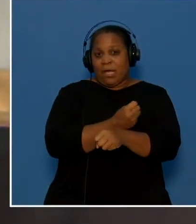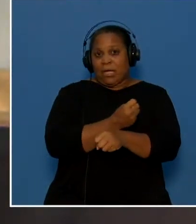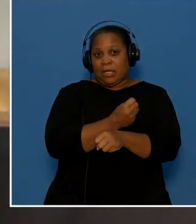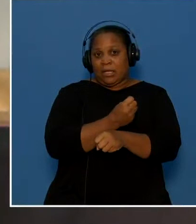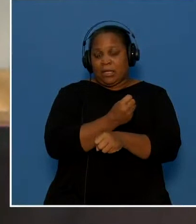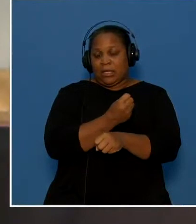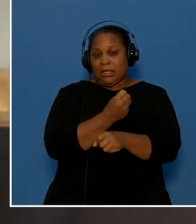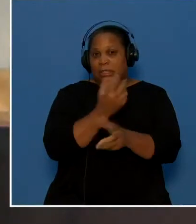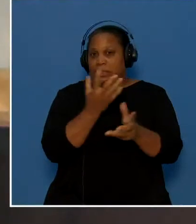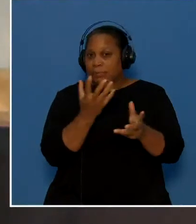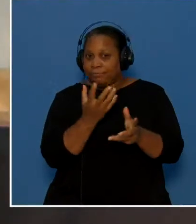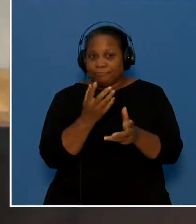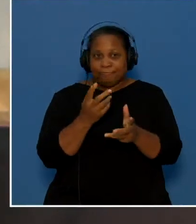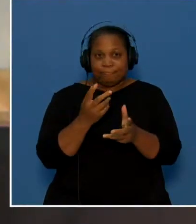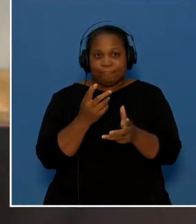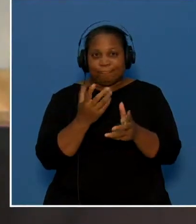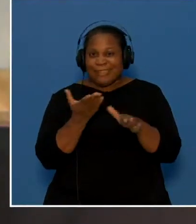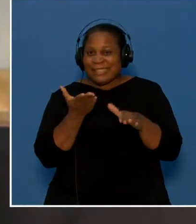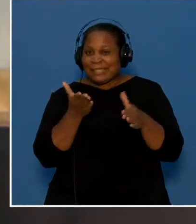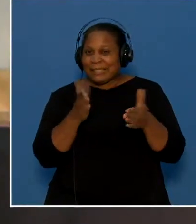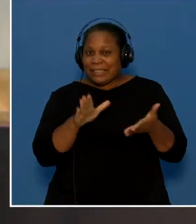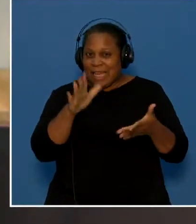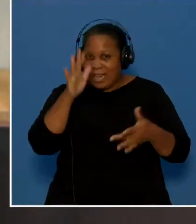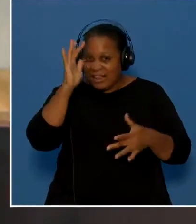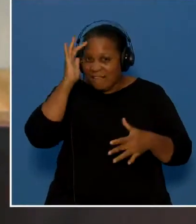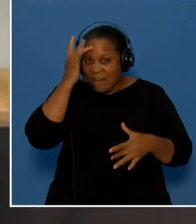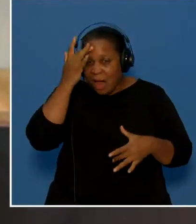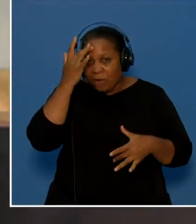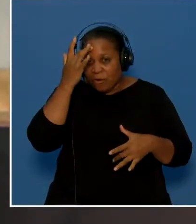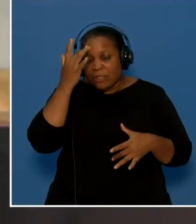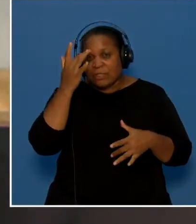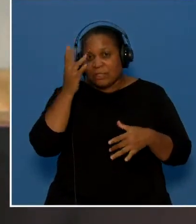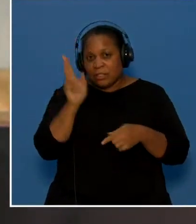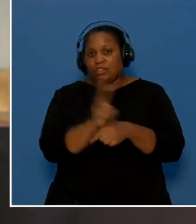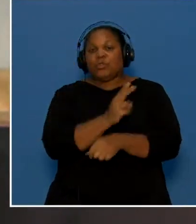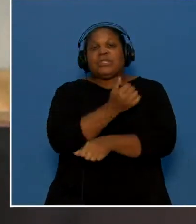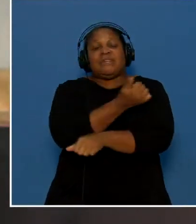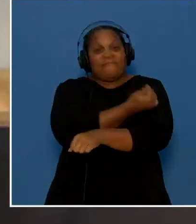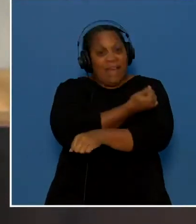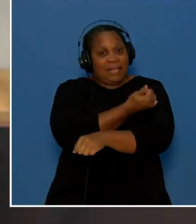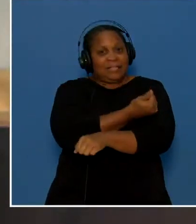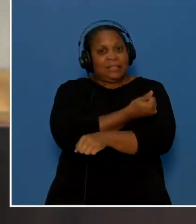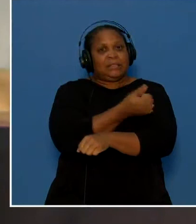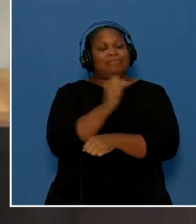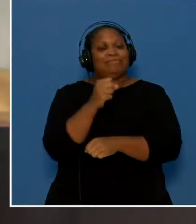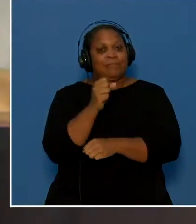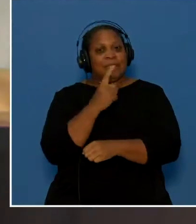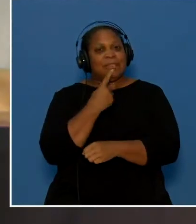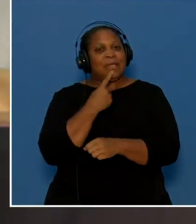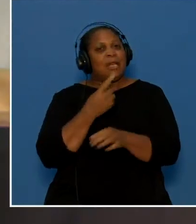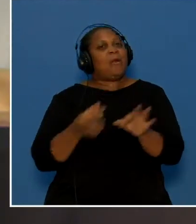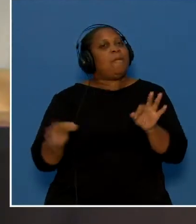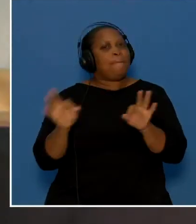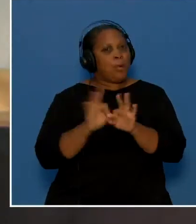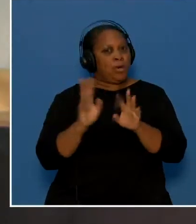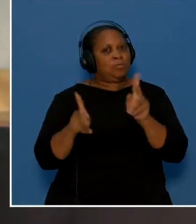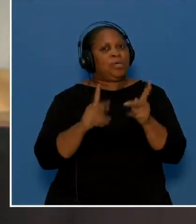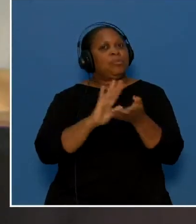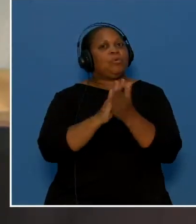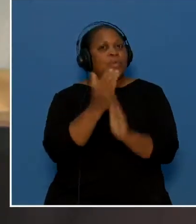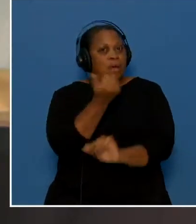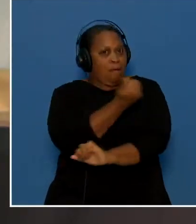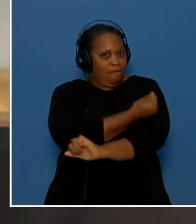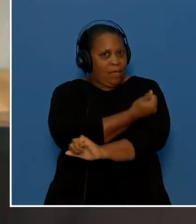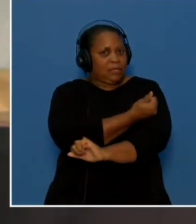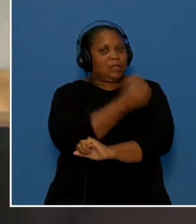particularly deadly virus by use of the vaccine. We've spoken about the importance of people becoming vaccinated. The